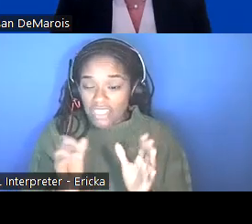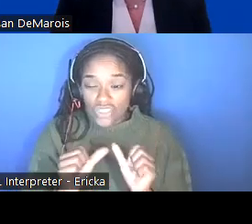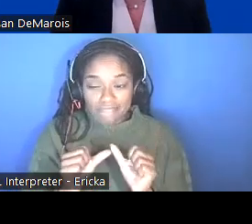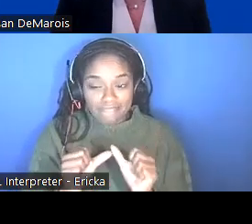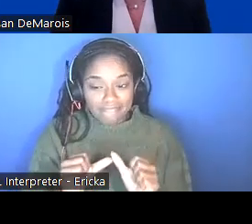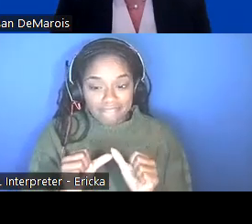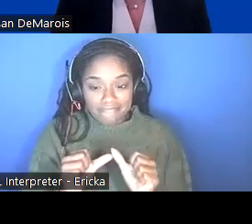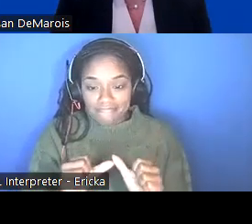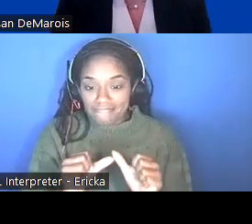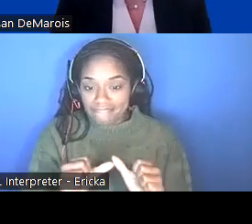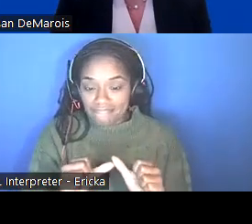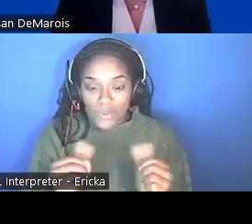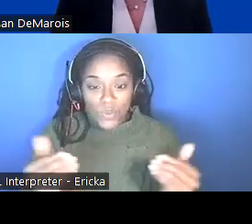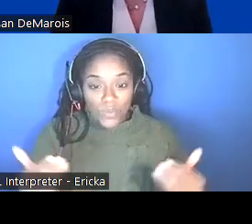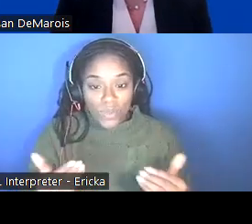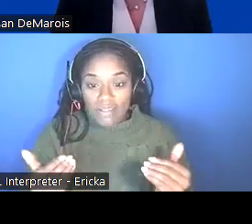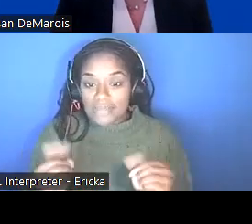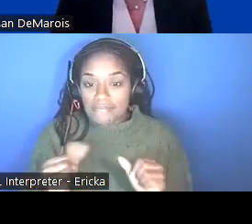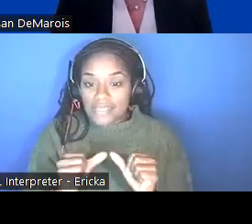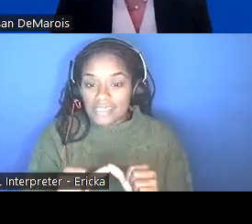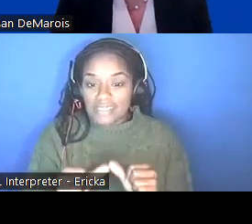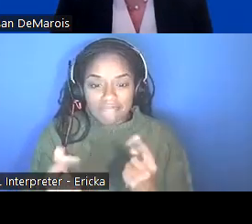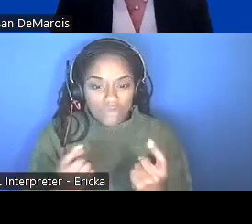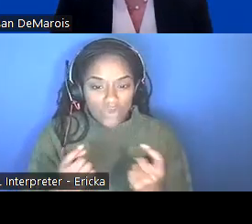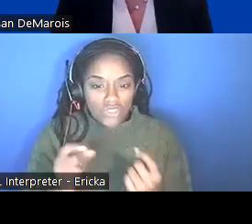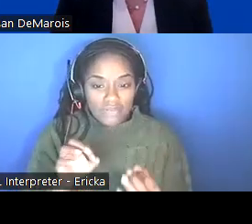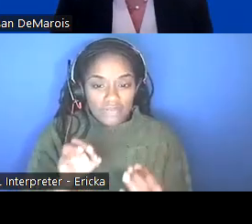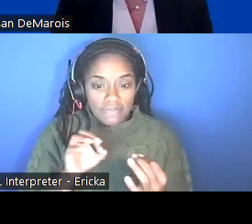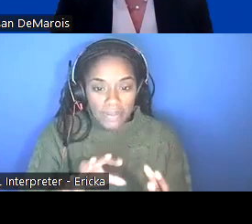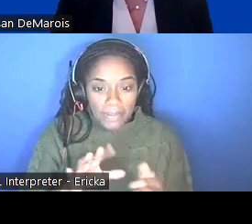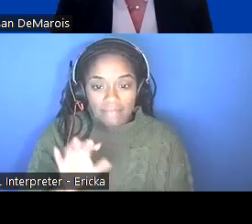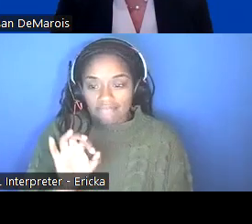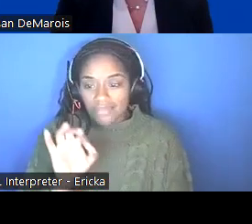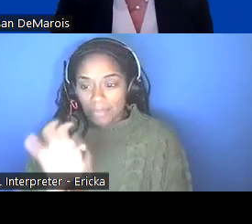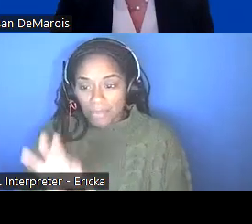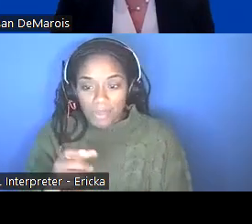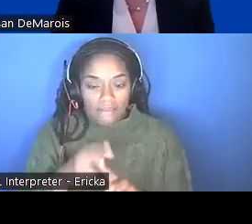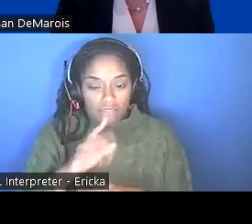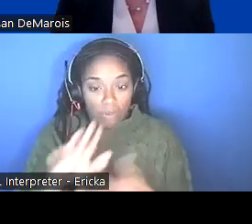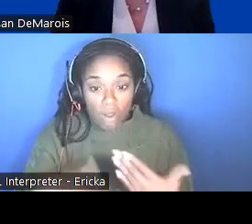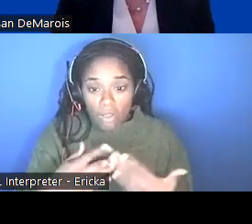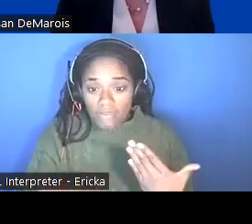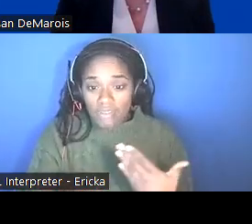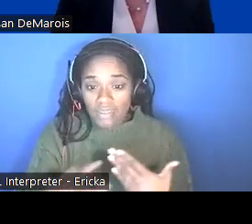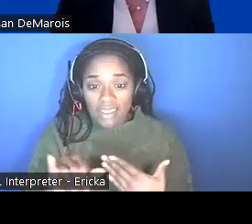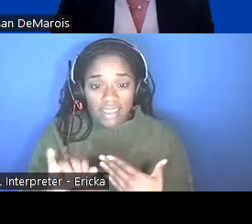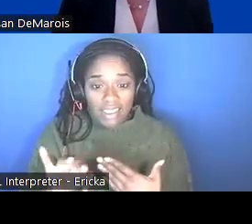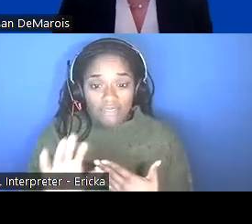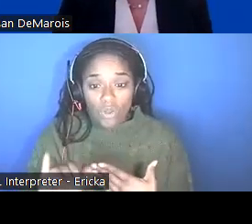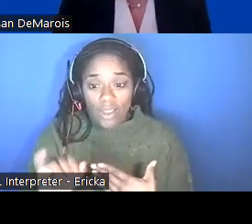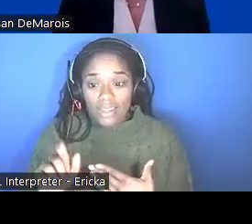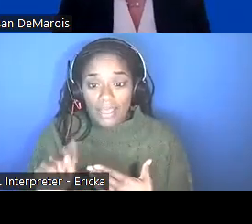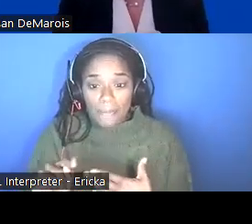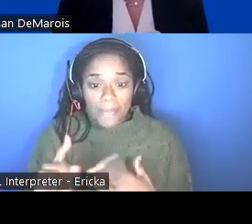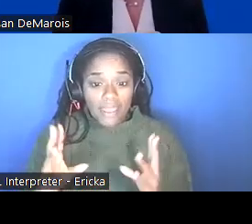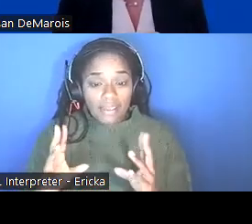going. And we welcome continued questions, feedback, and input from all of you, whether you're an impact committee member or